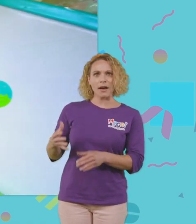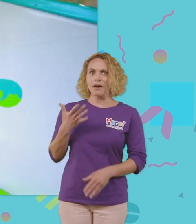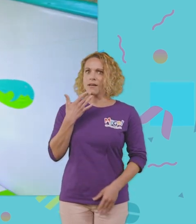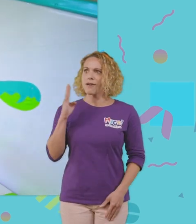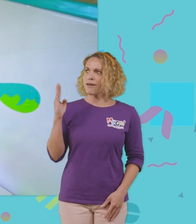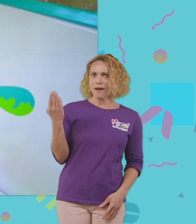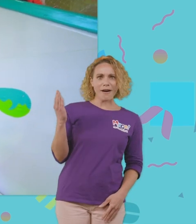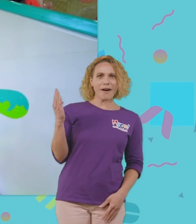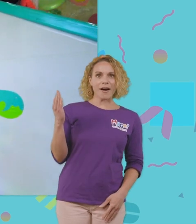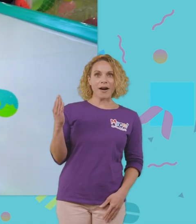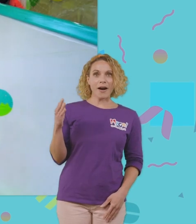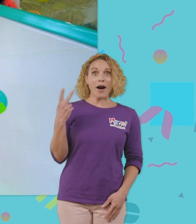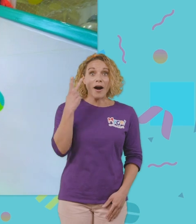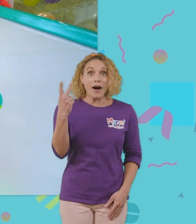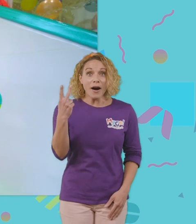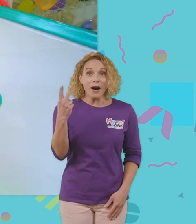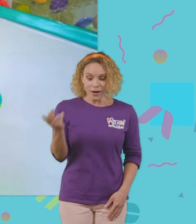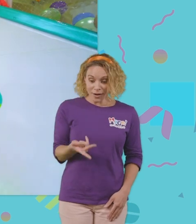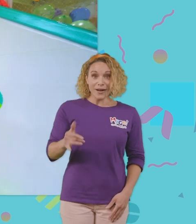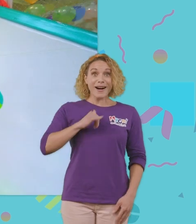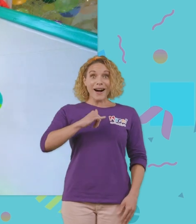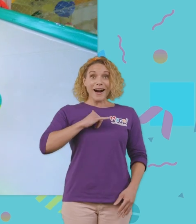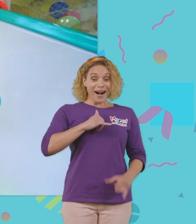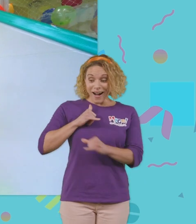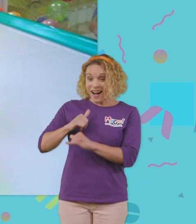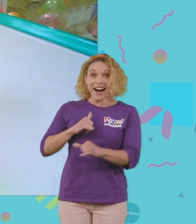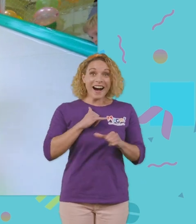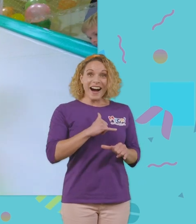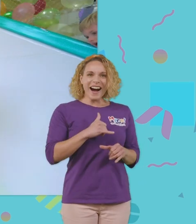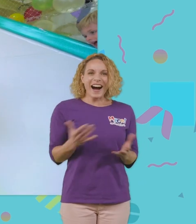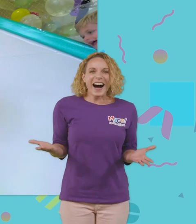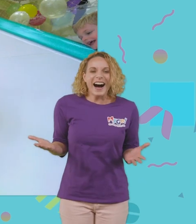And this pad is the color blue. Look, just like me.